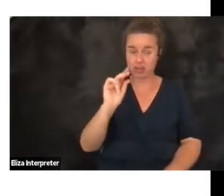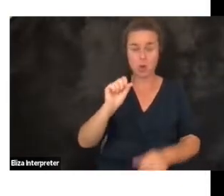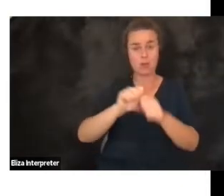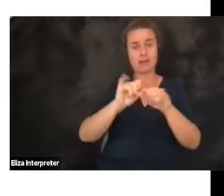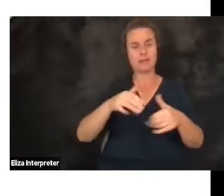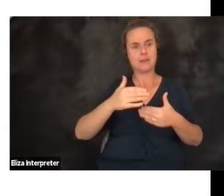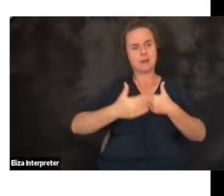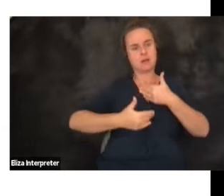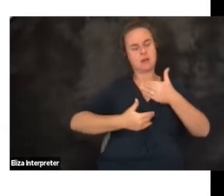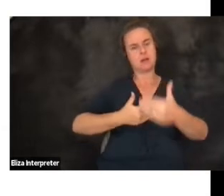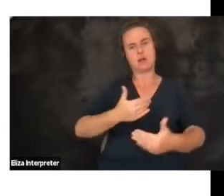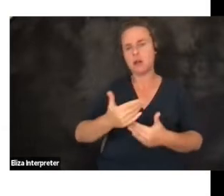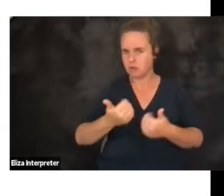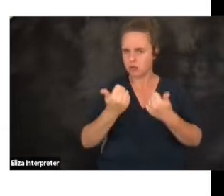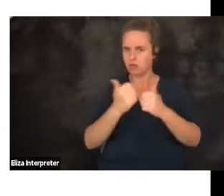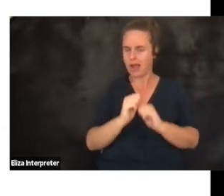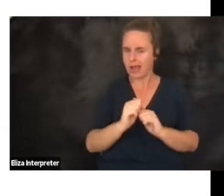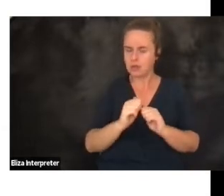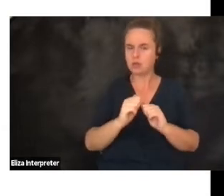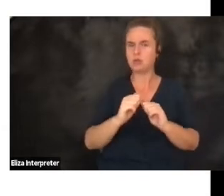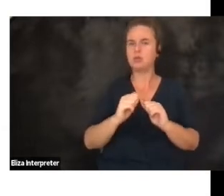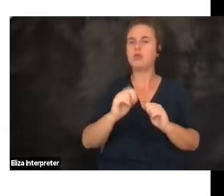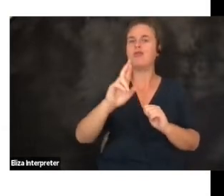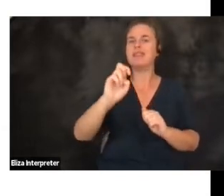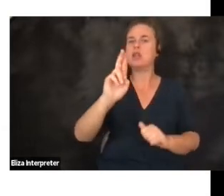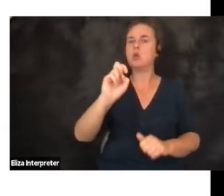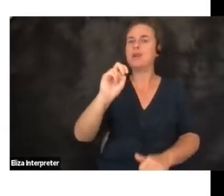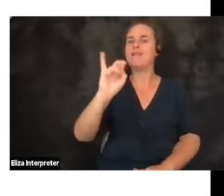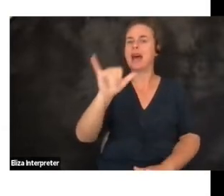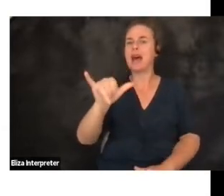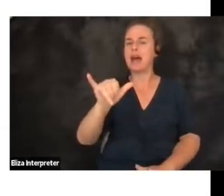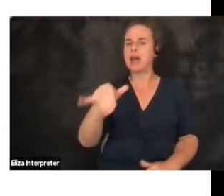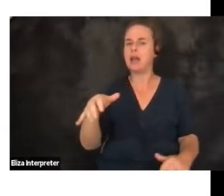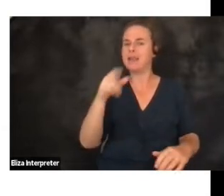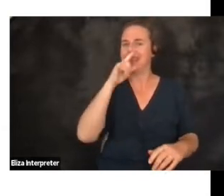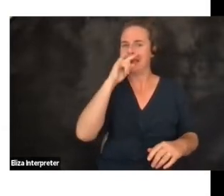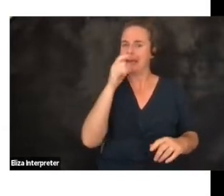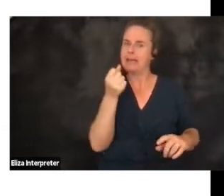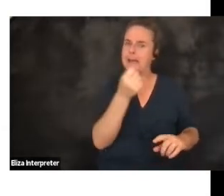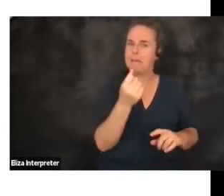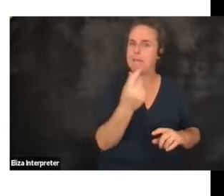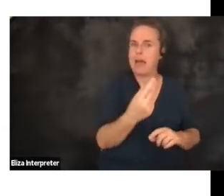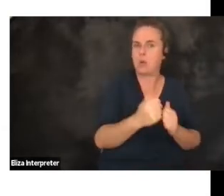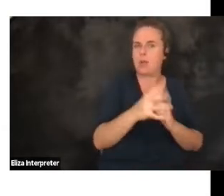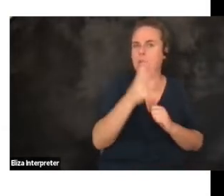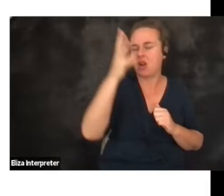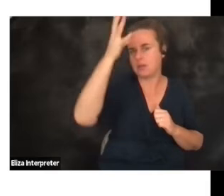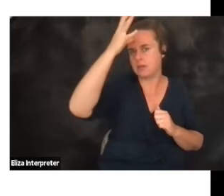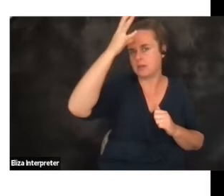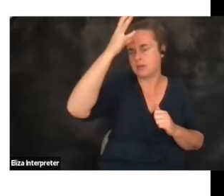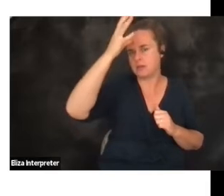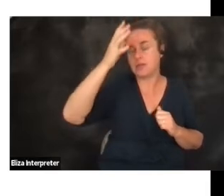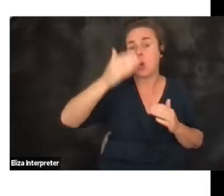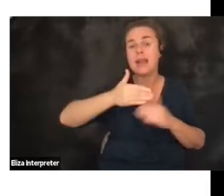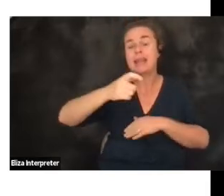moves towards reunification with parents. So on the next iteration, they began to think about, well, what are we going to do